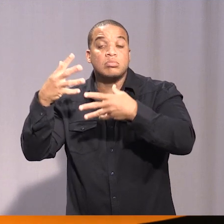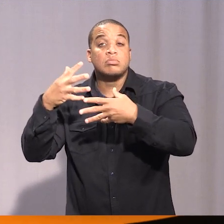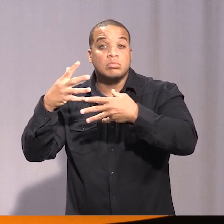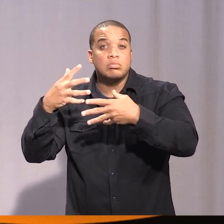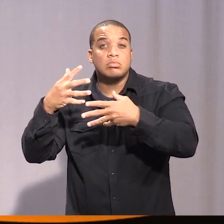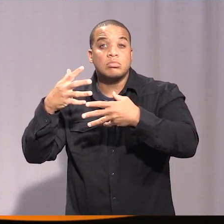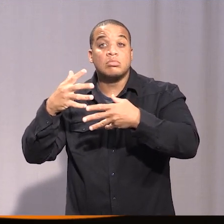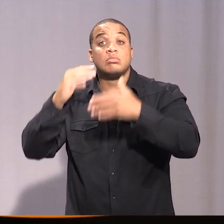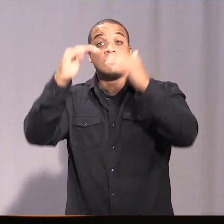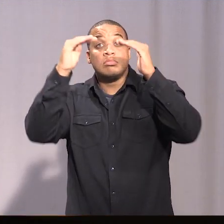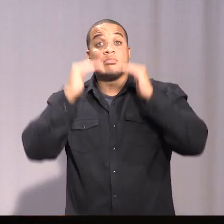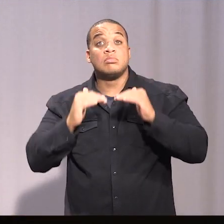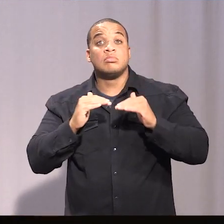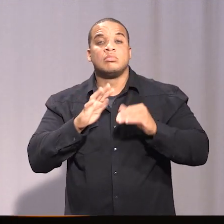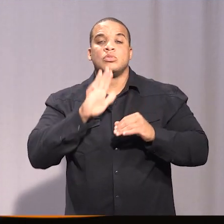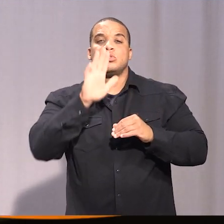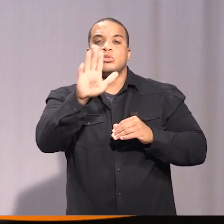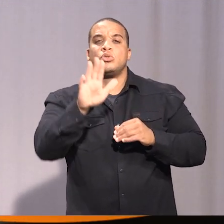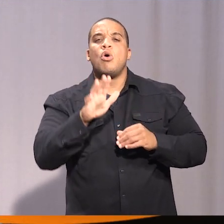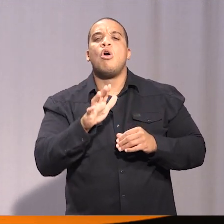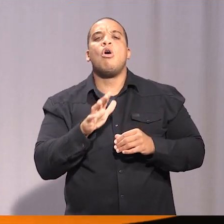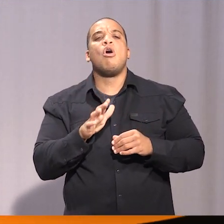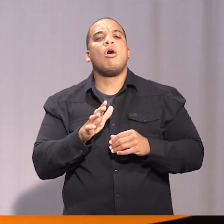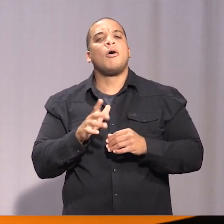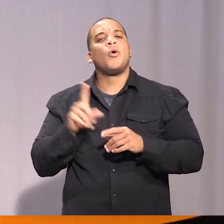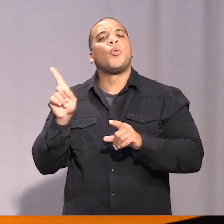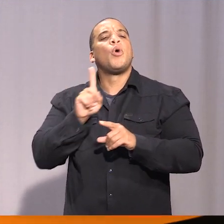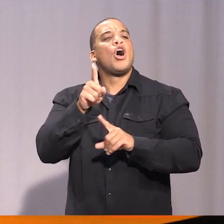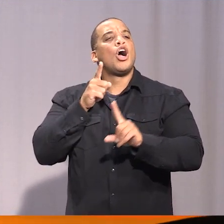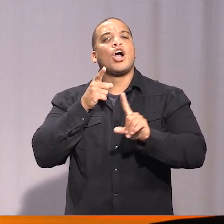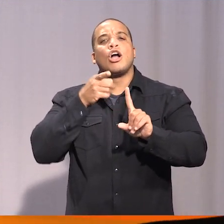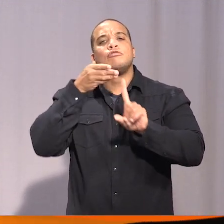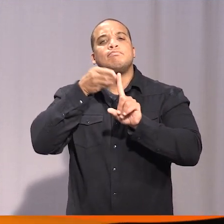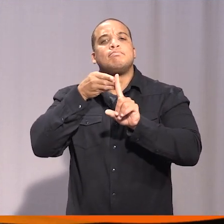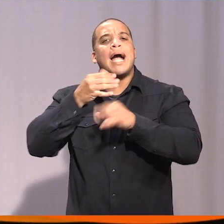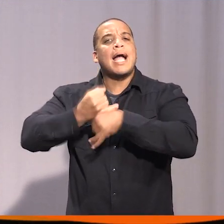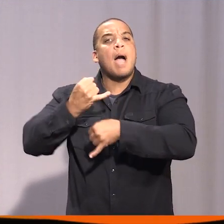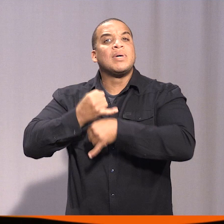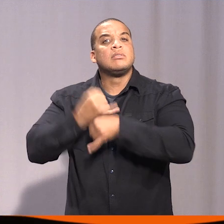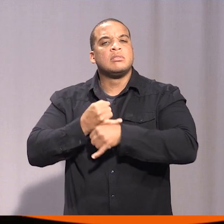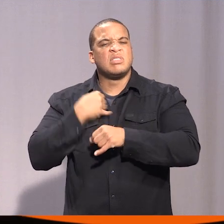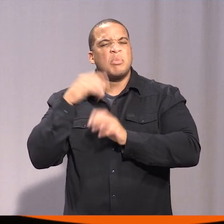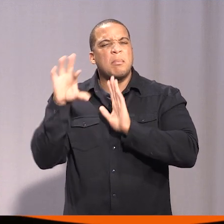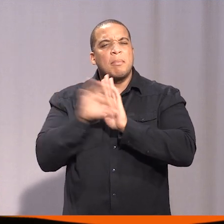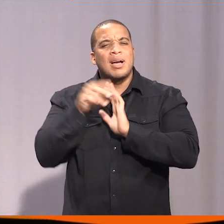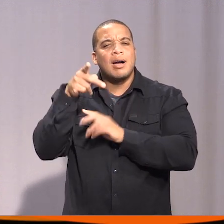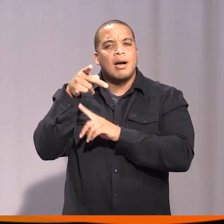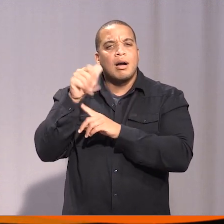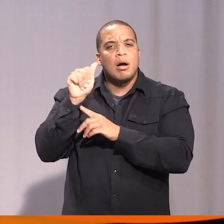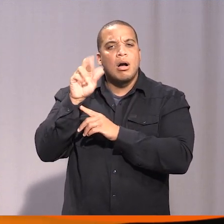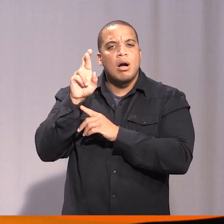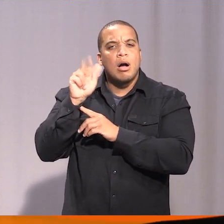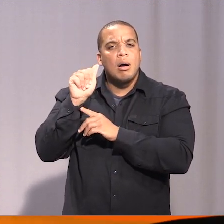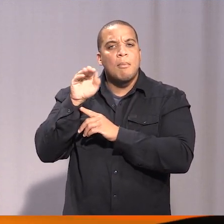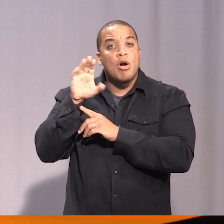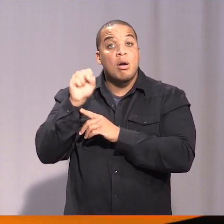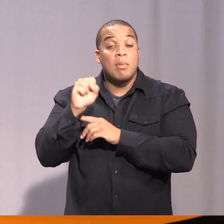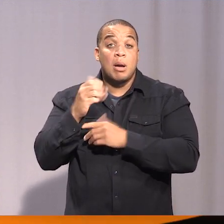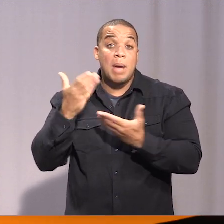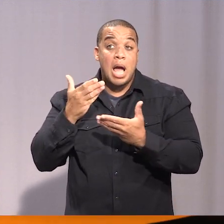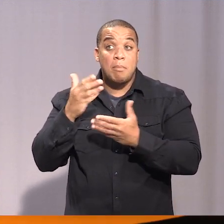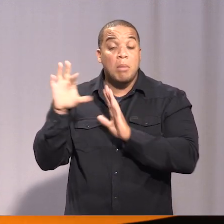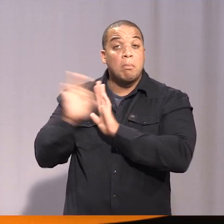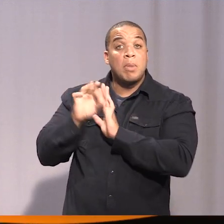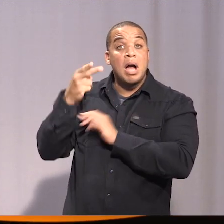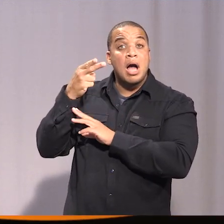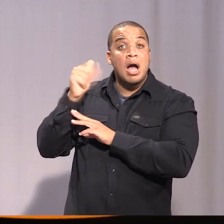Next, you're going to select your primary campus. For the sake, I'm going to select Paramus, but you may need to select